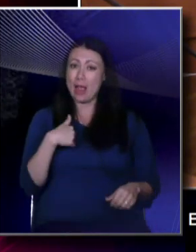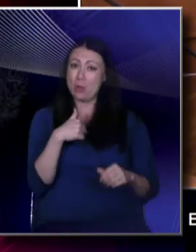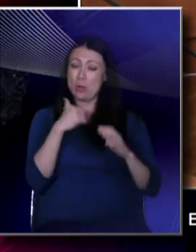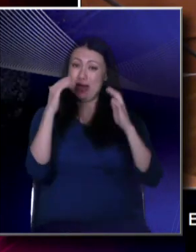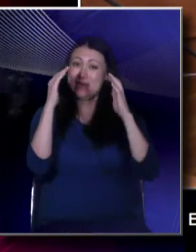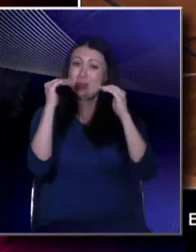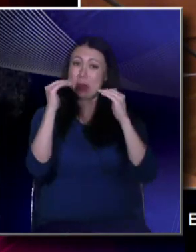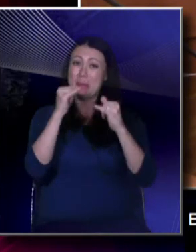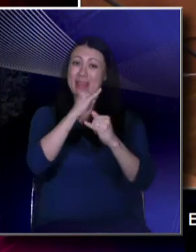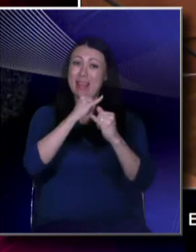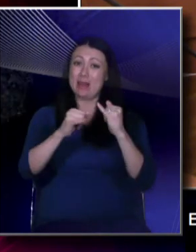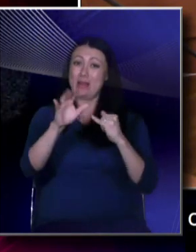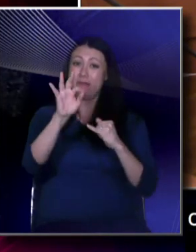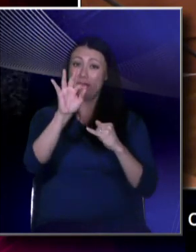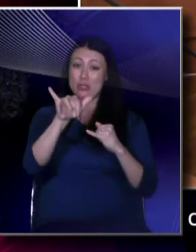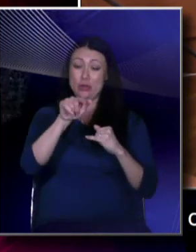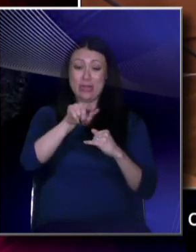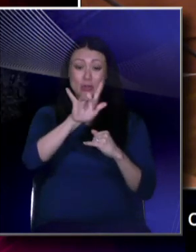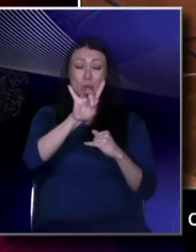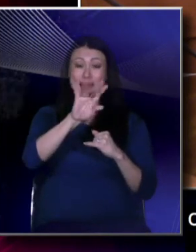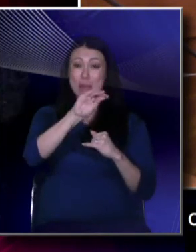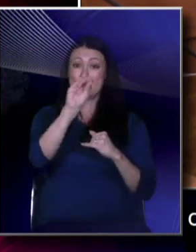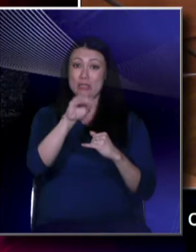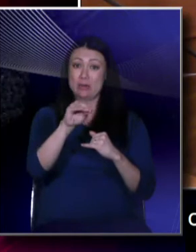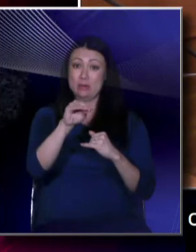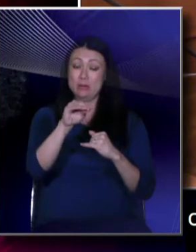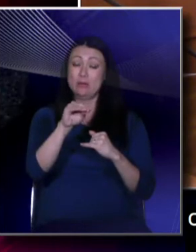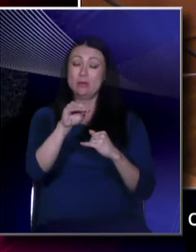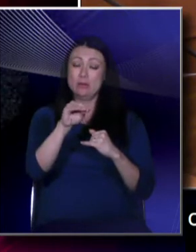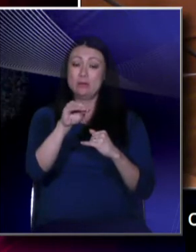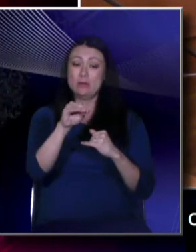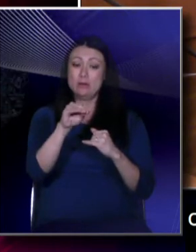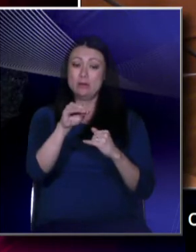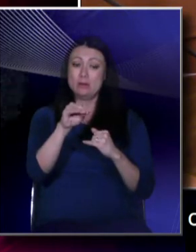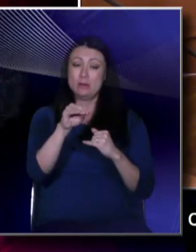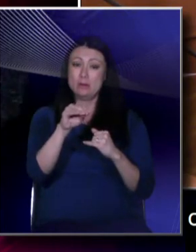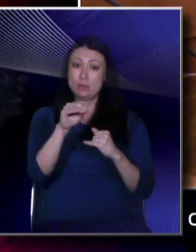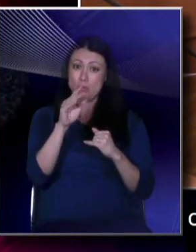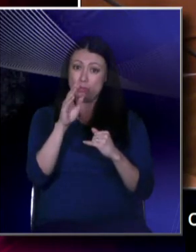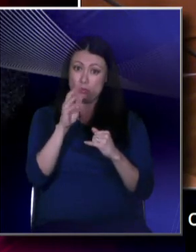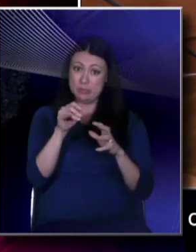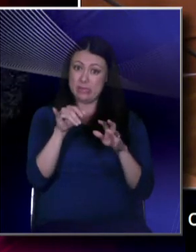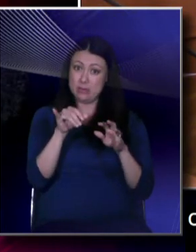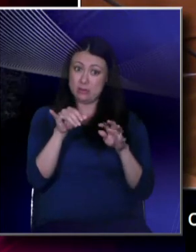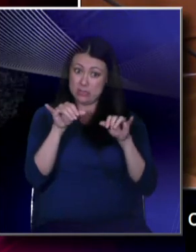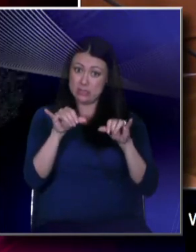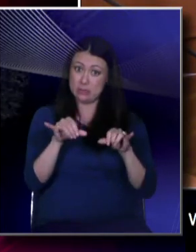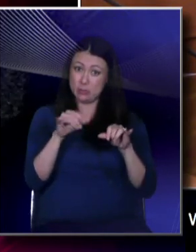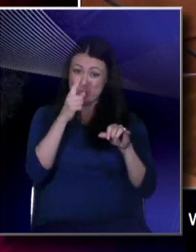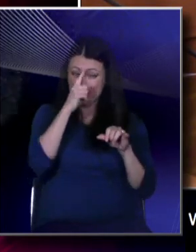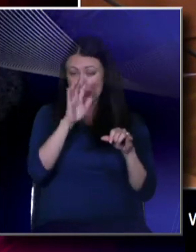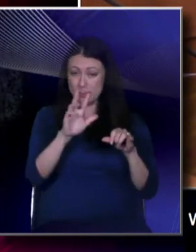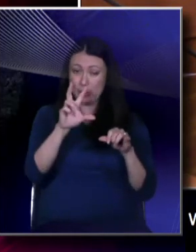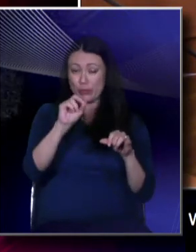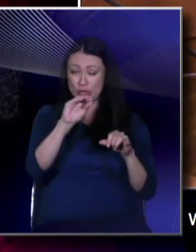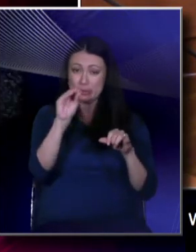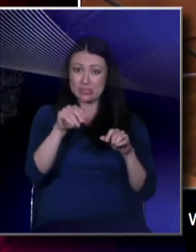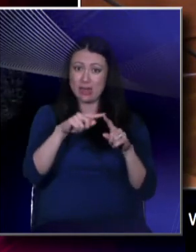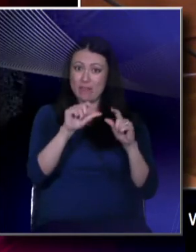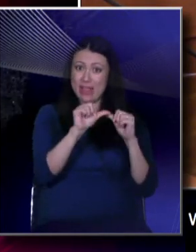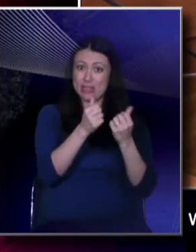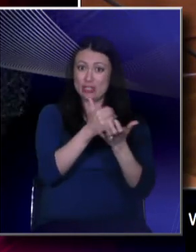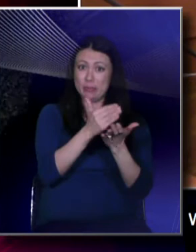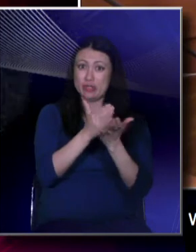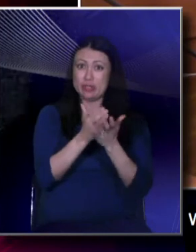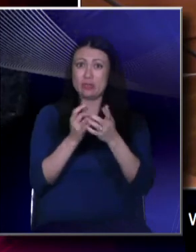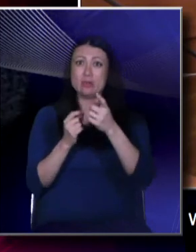by the end of the fiscal year, that 20% share will be consistent. We would think it's about 30% or so of the agency budget.